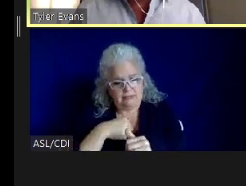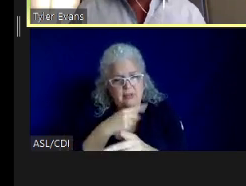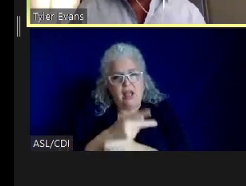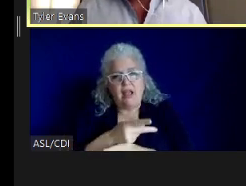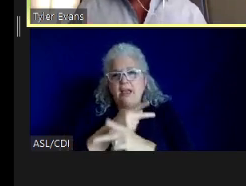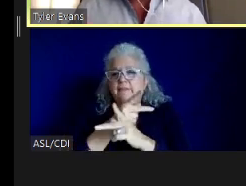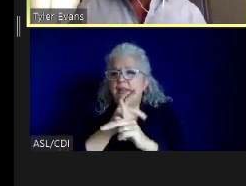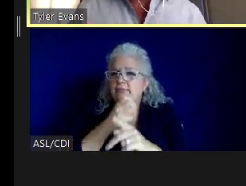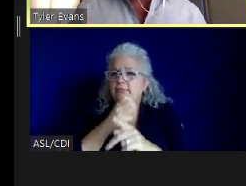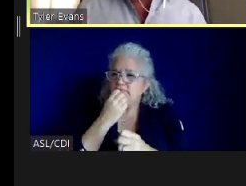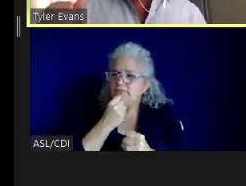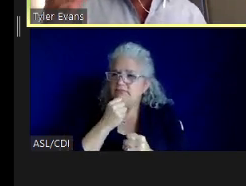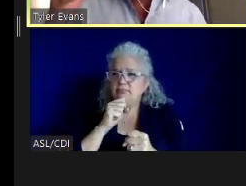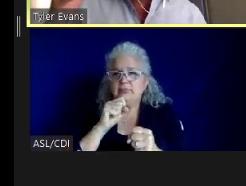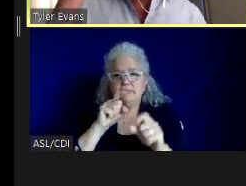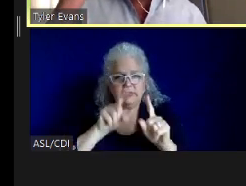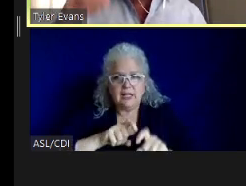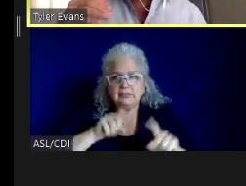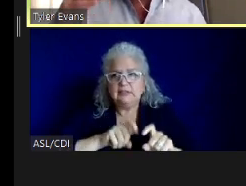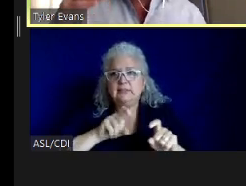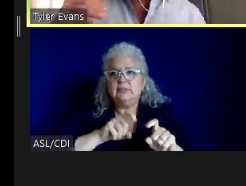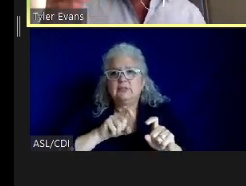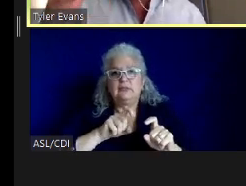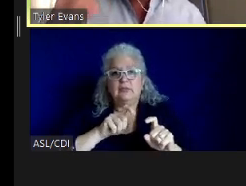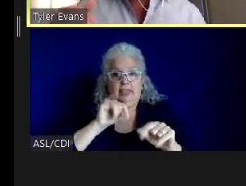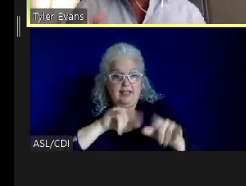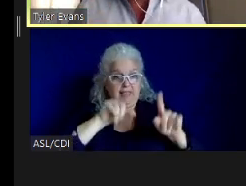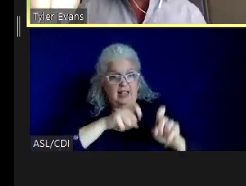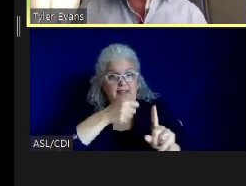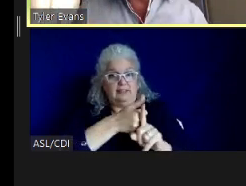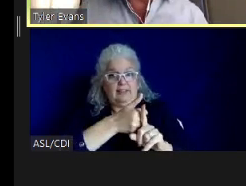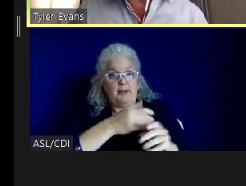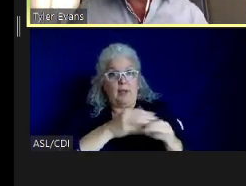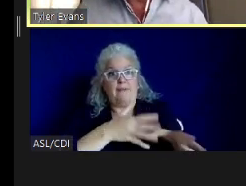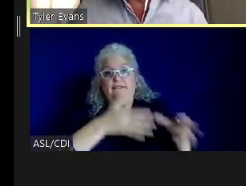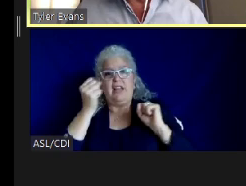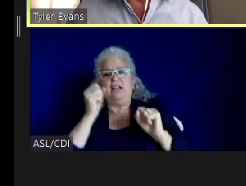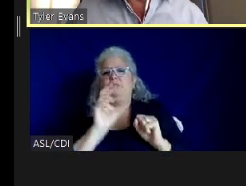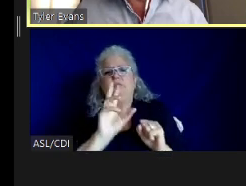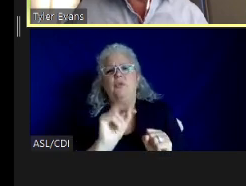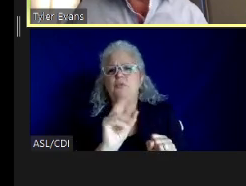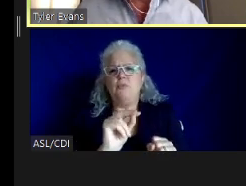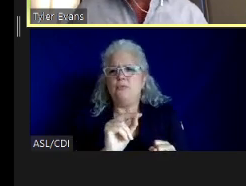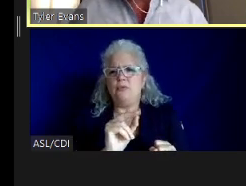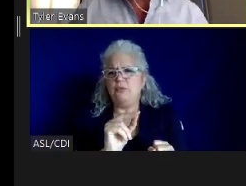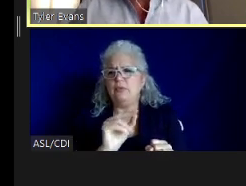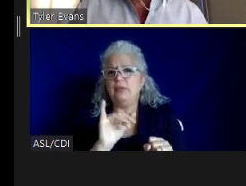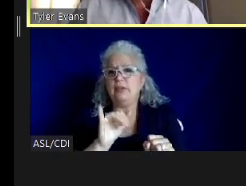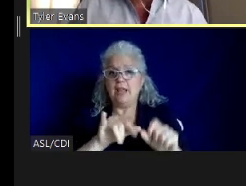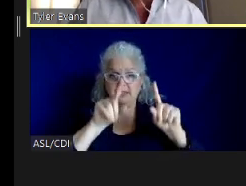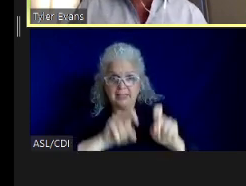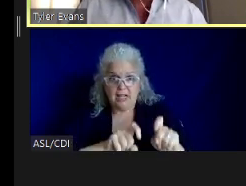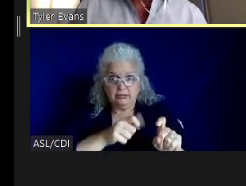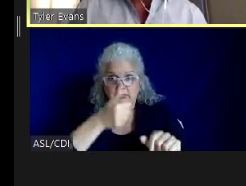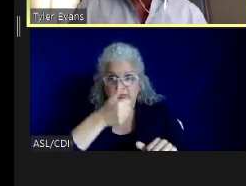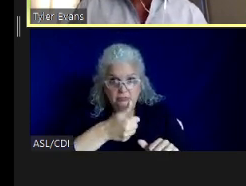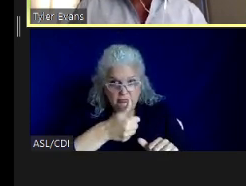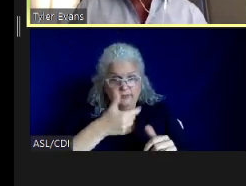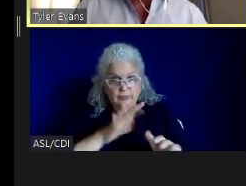up, right? It was the parallel mass production of the vaccines that took place, and